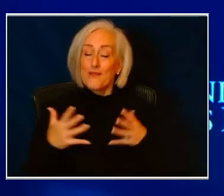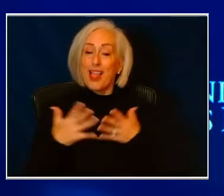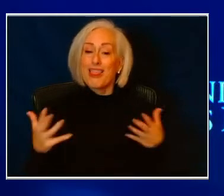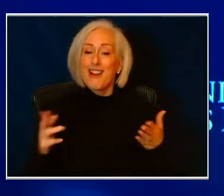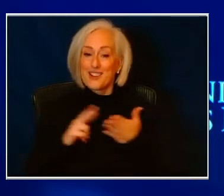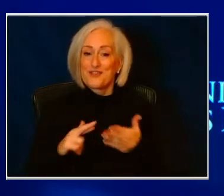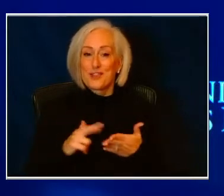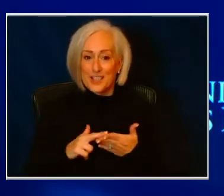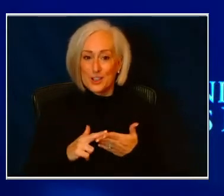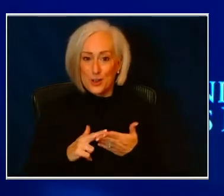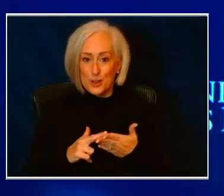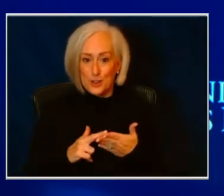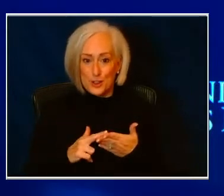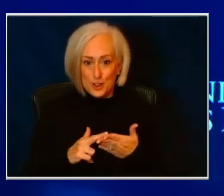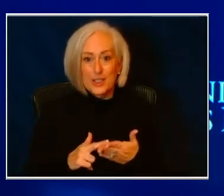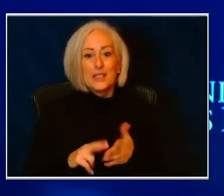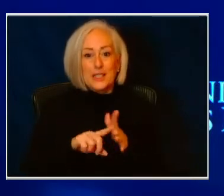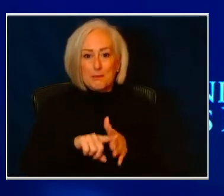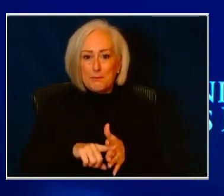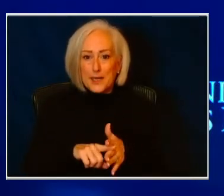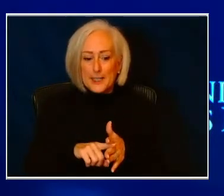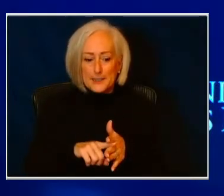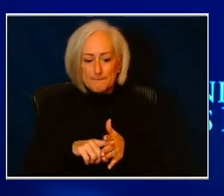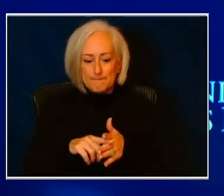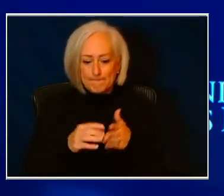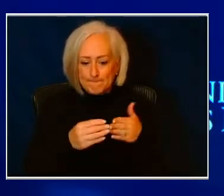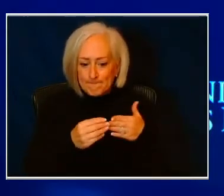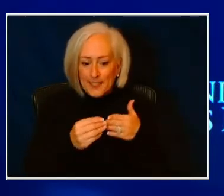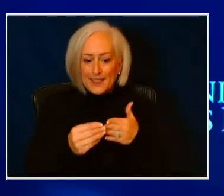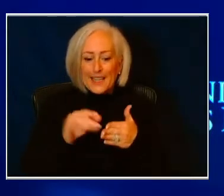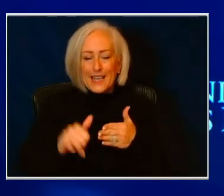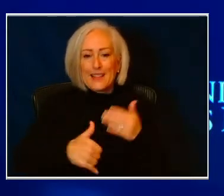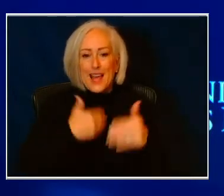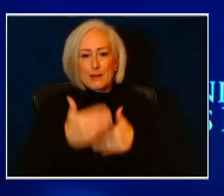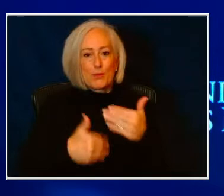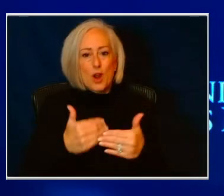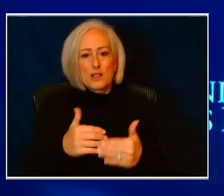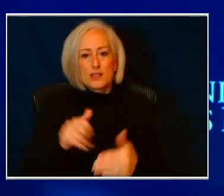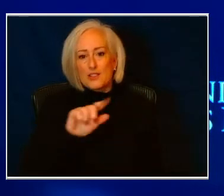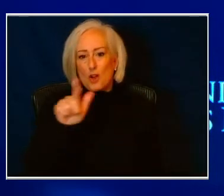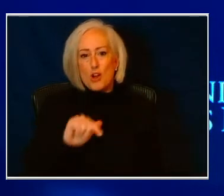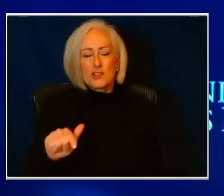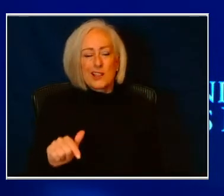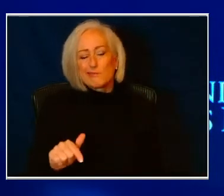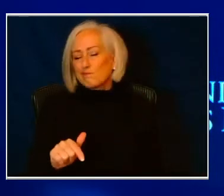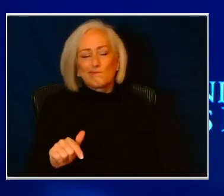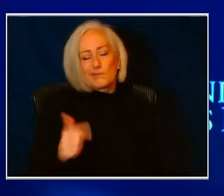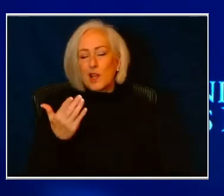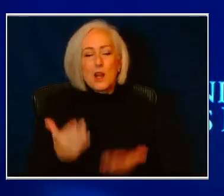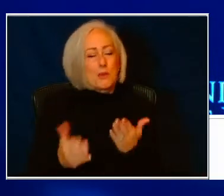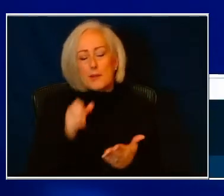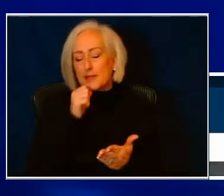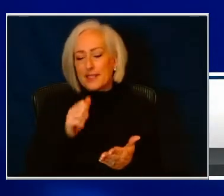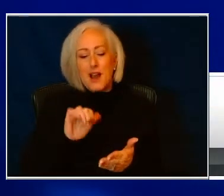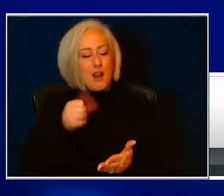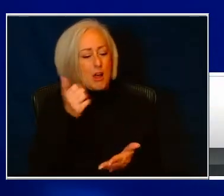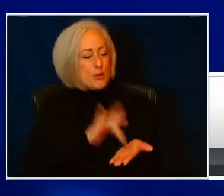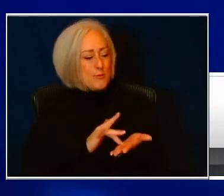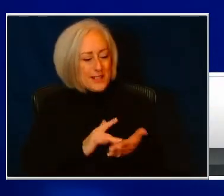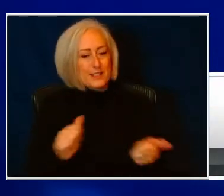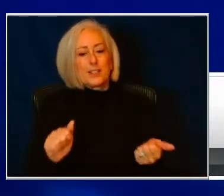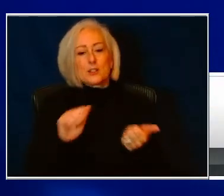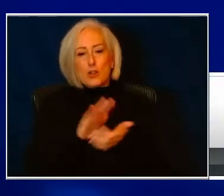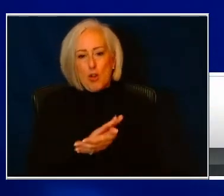of driving that actual Alzheimer's process, I'd say probably not medications driving that Alzheimer's process, but there's a lot of medications